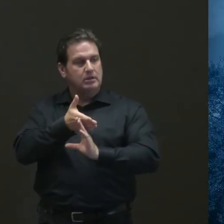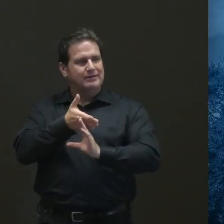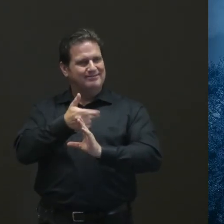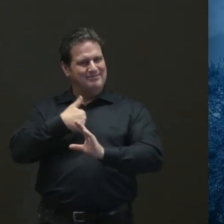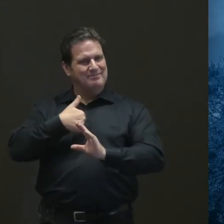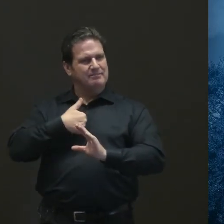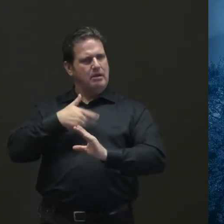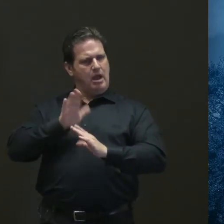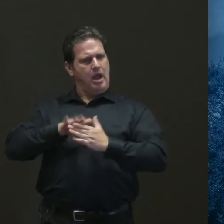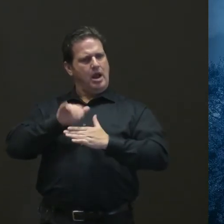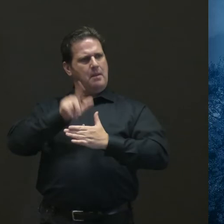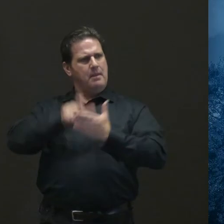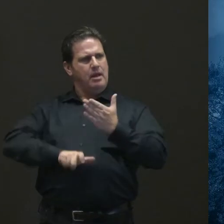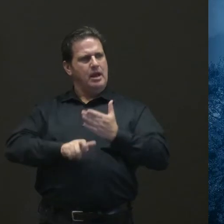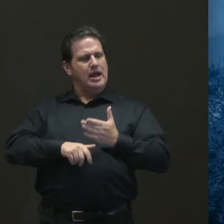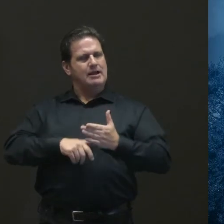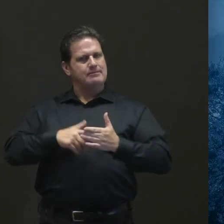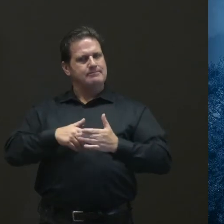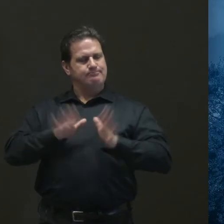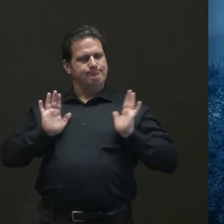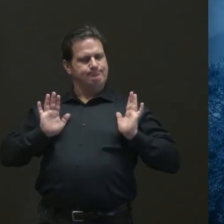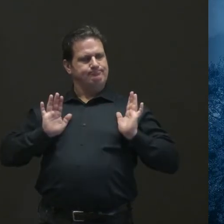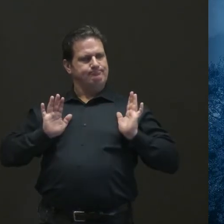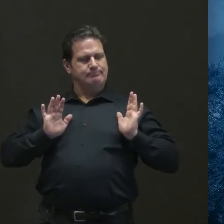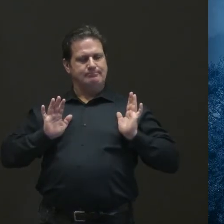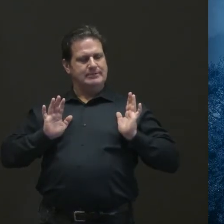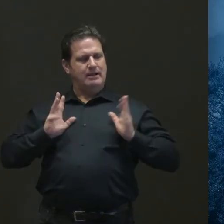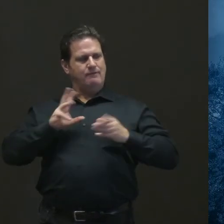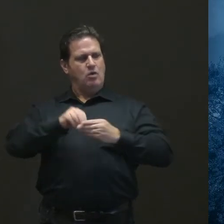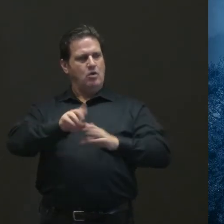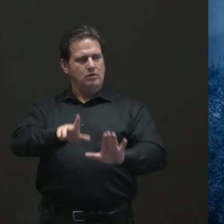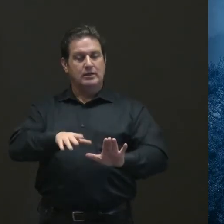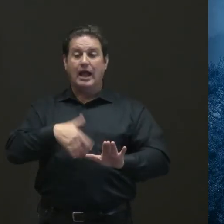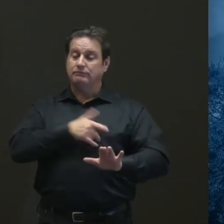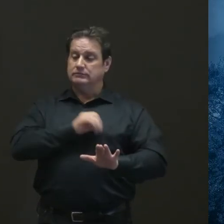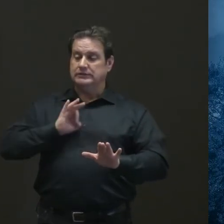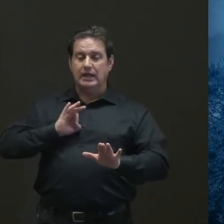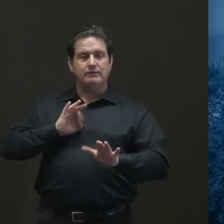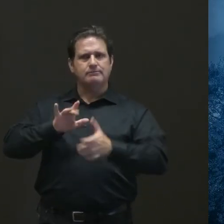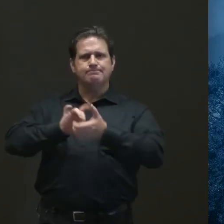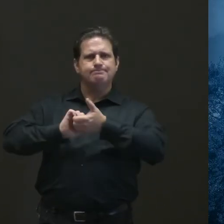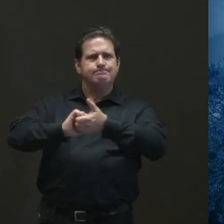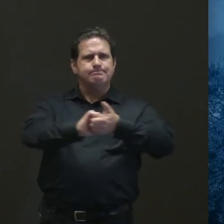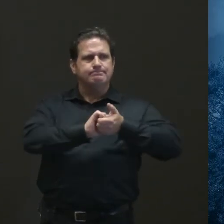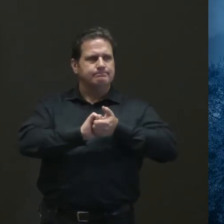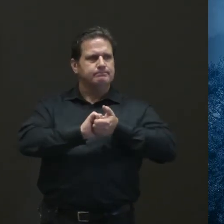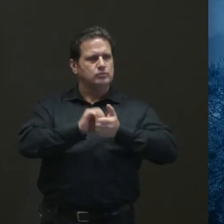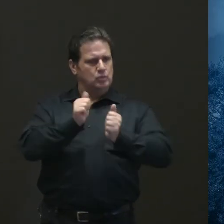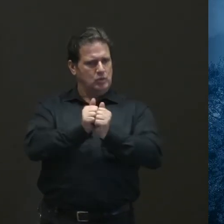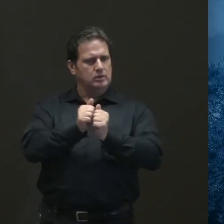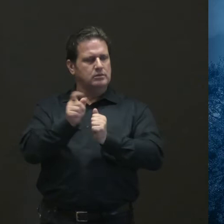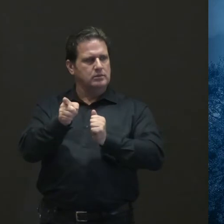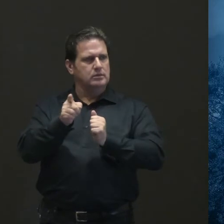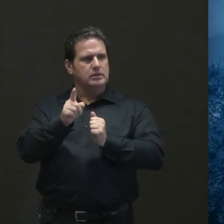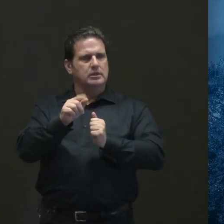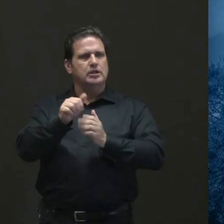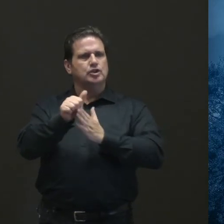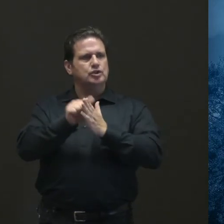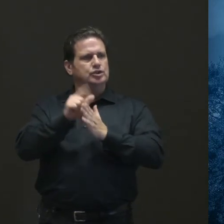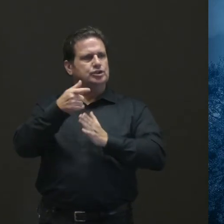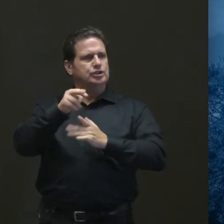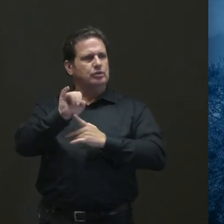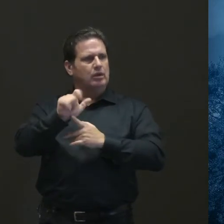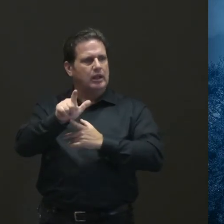ballot, I've taken kind of a hands-off approach to it. Now, I have staff that coordinate with the Attorney General's